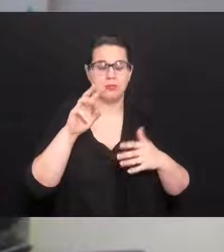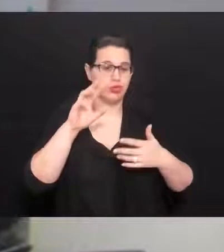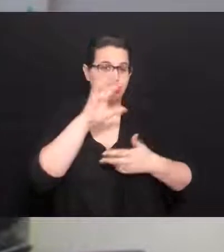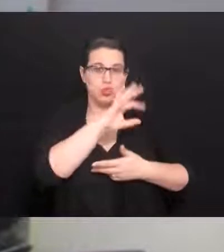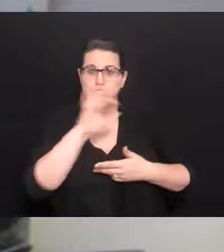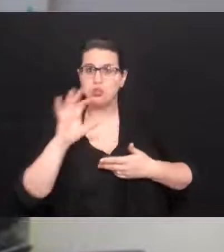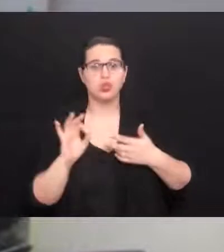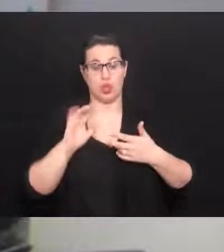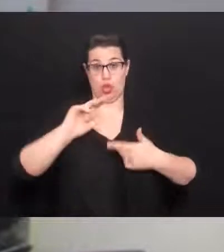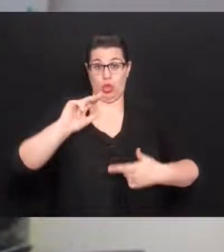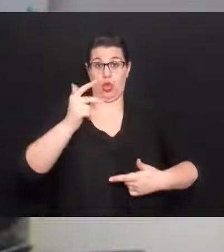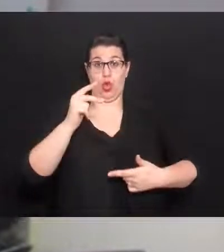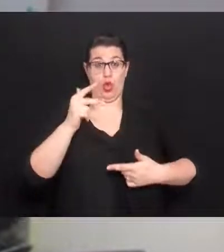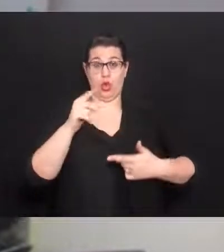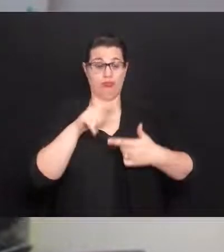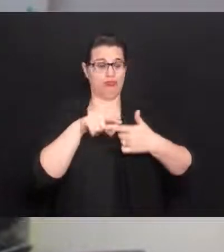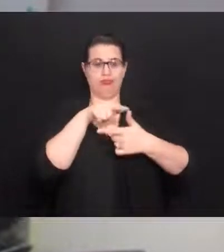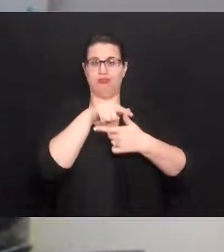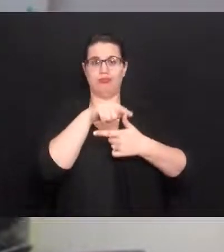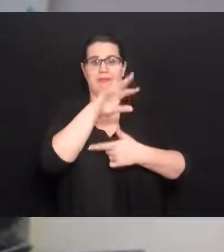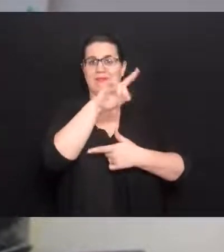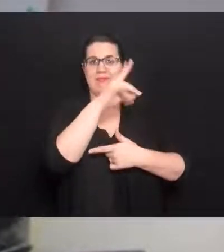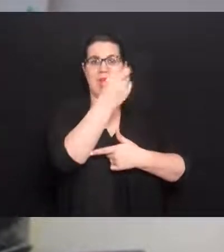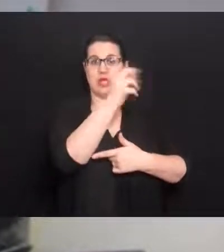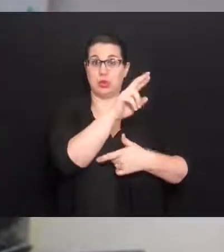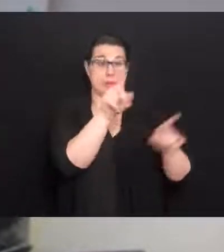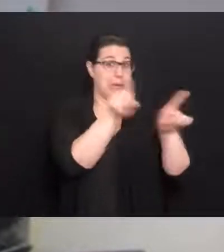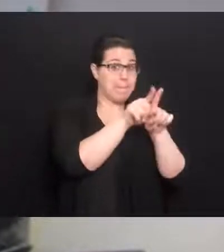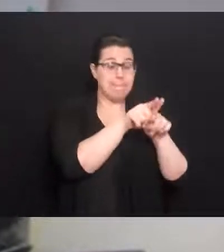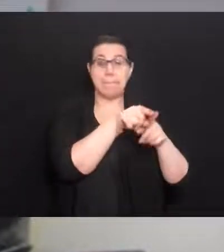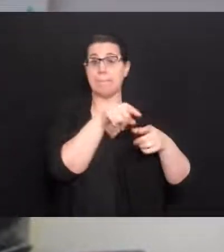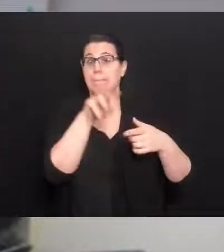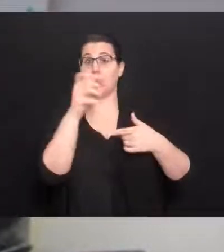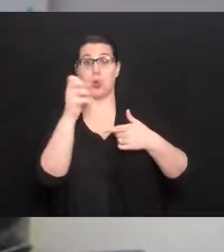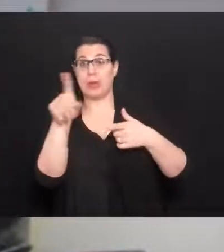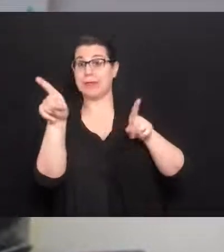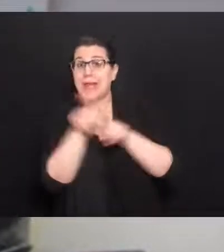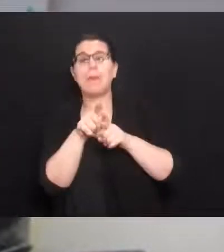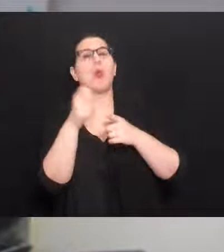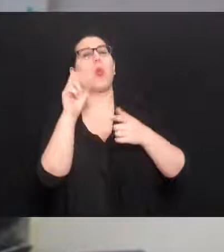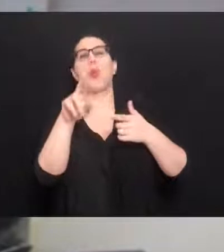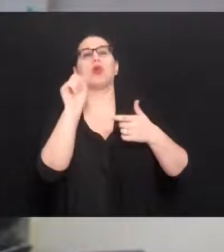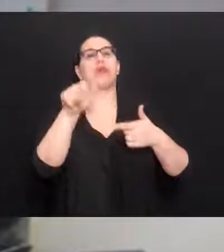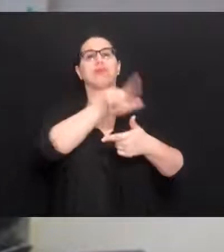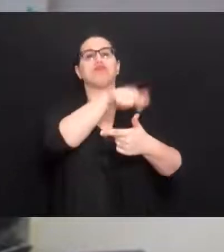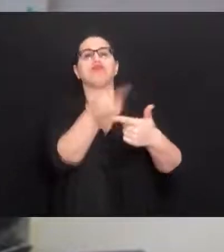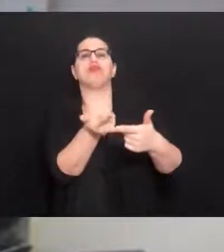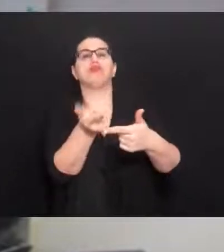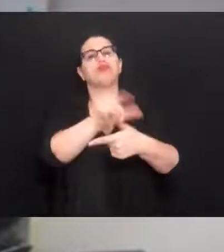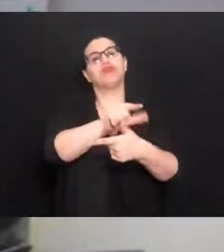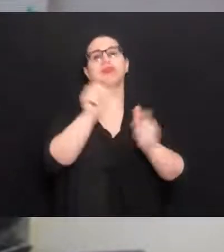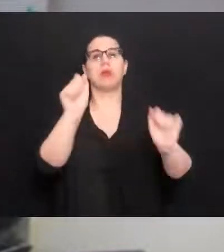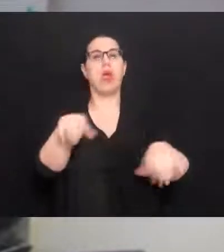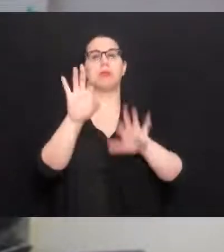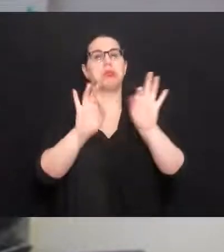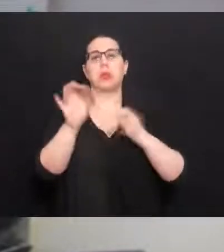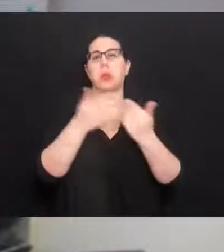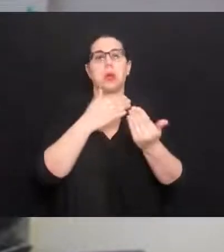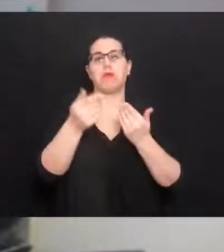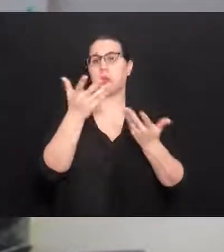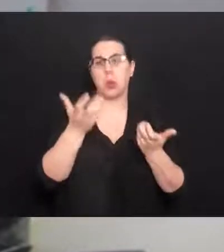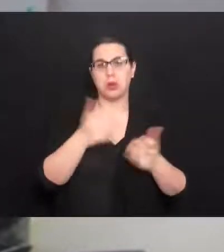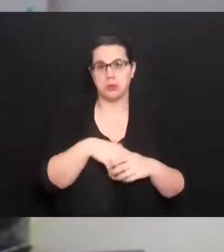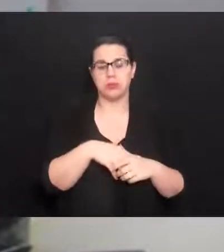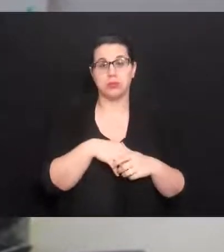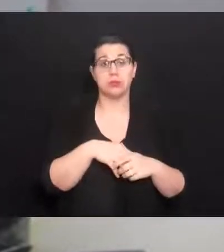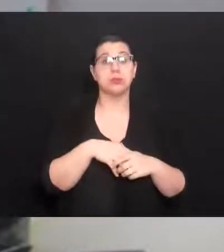a third dose, a booster dose of the same vaccine, or an alternative vaccine. That is all approved